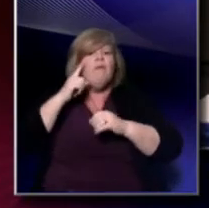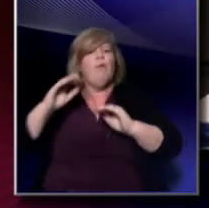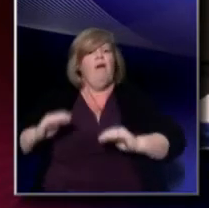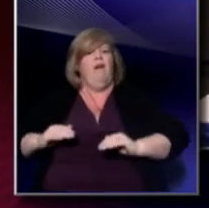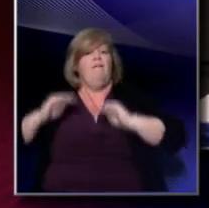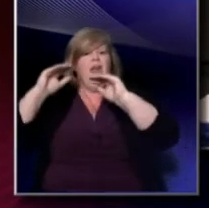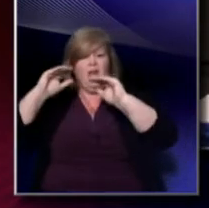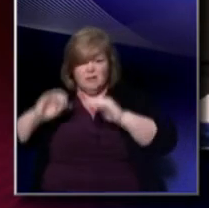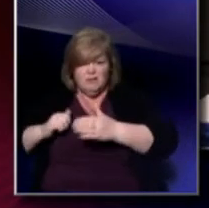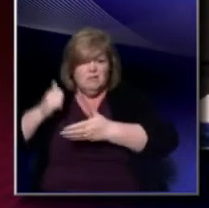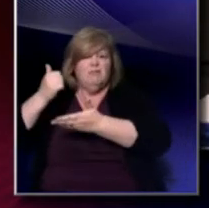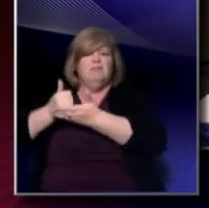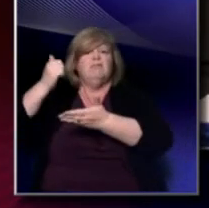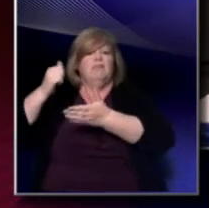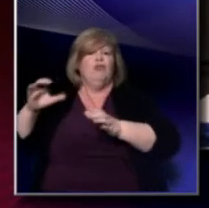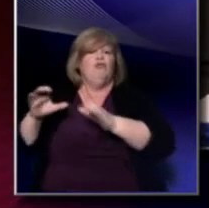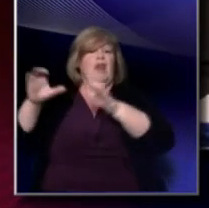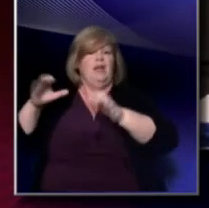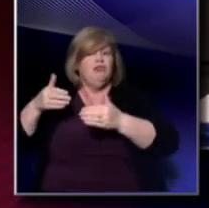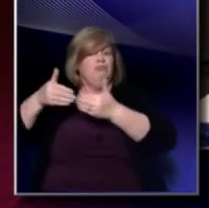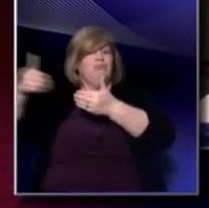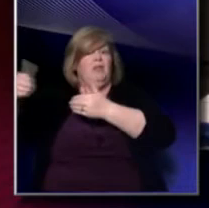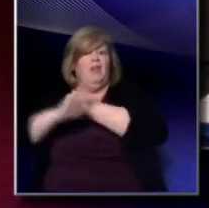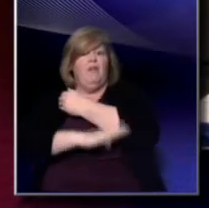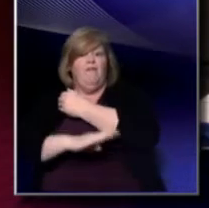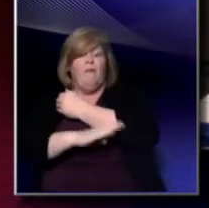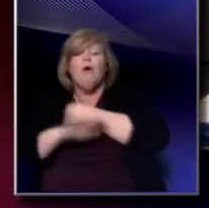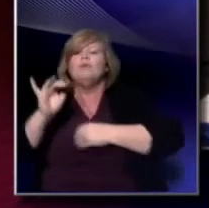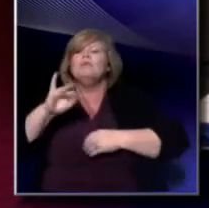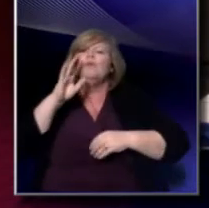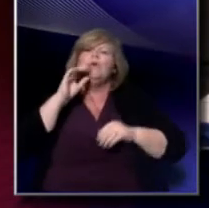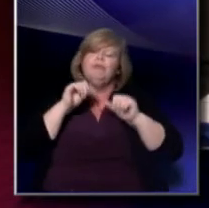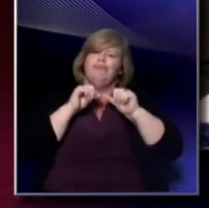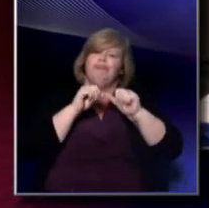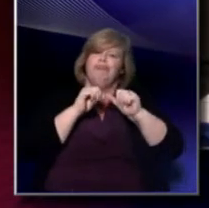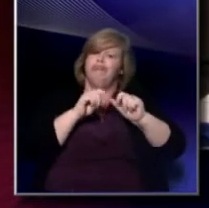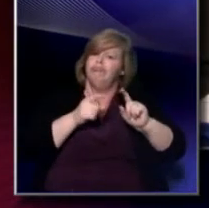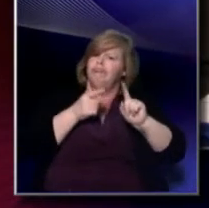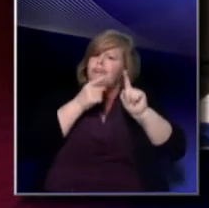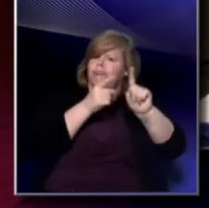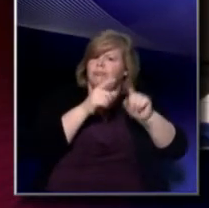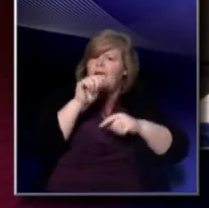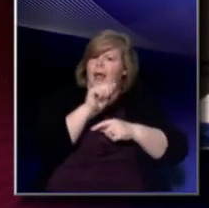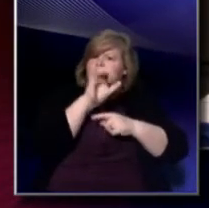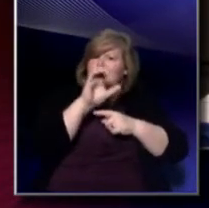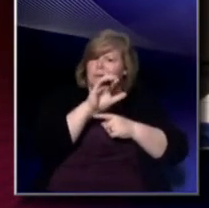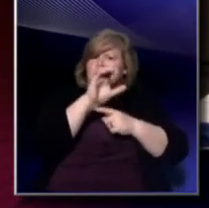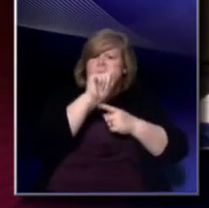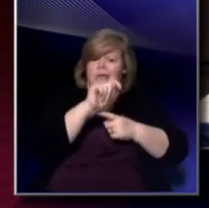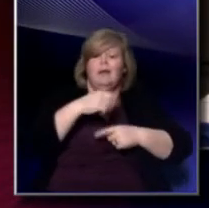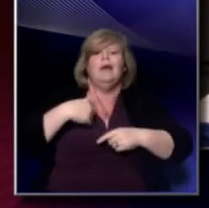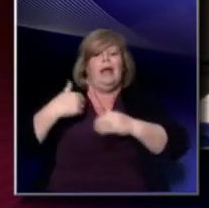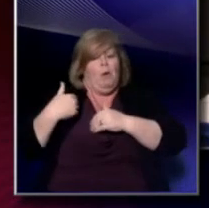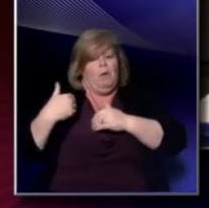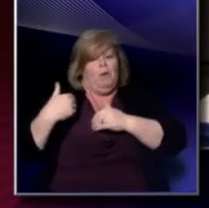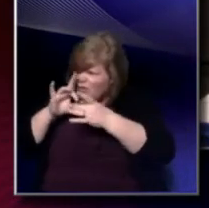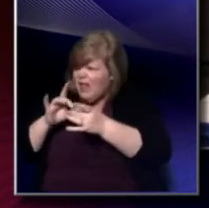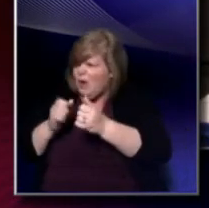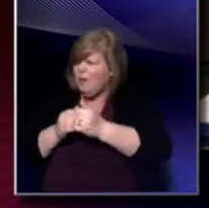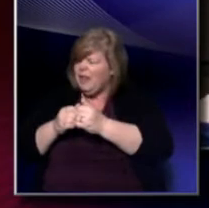fall. They will continue implementing the operating principles of ACT, accountability, collaboration,